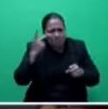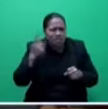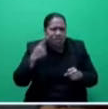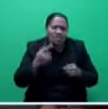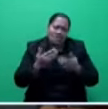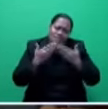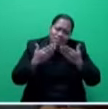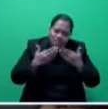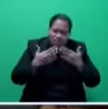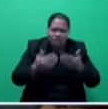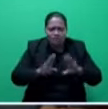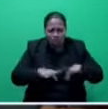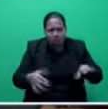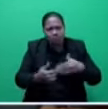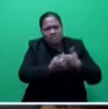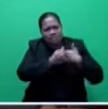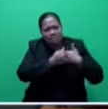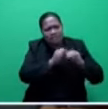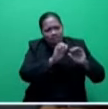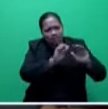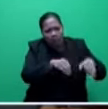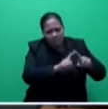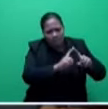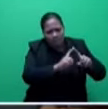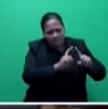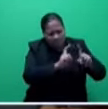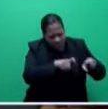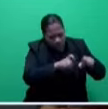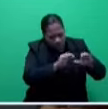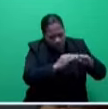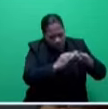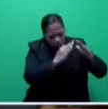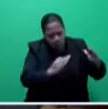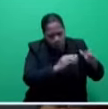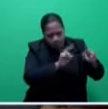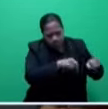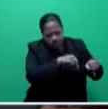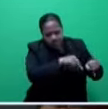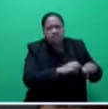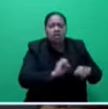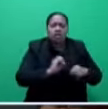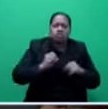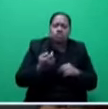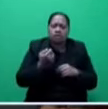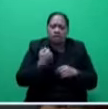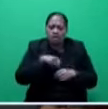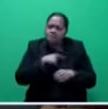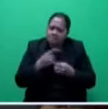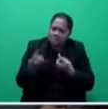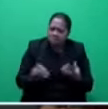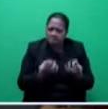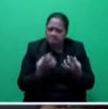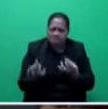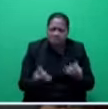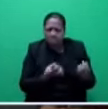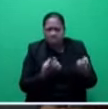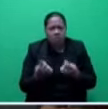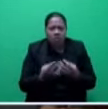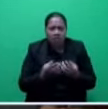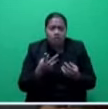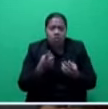following initiatives were undertaken by my ministry. We prepared and uploaded the first round of worksheets on our MEHA website on 31st